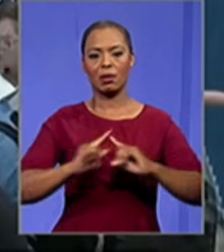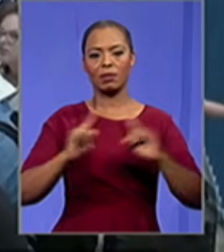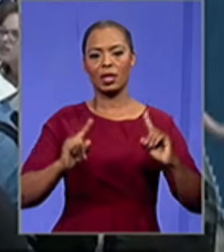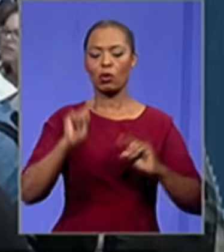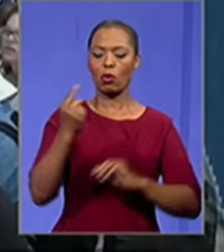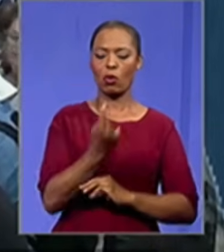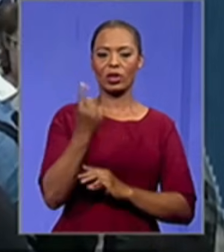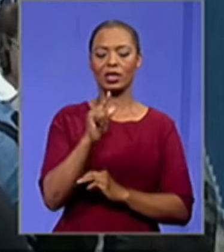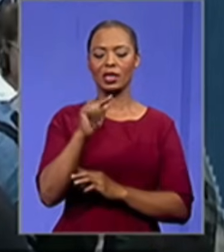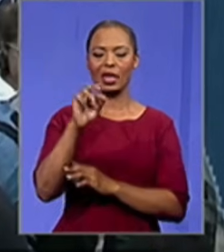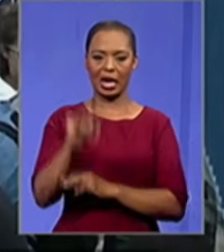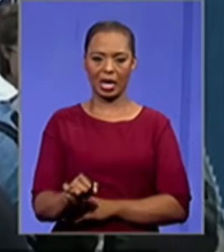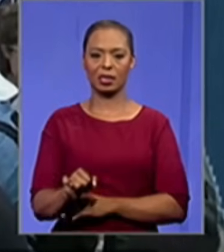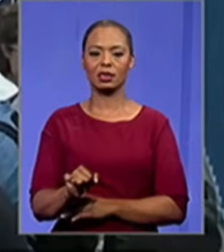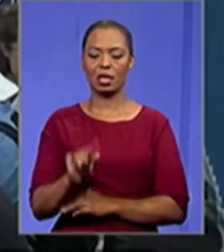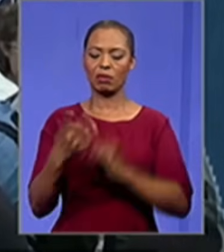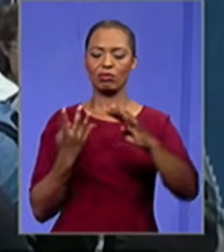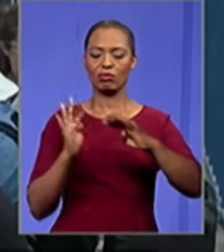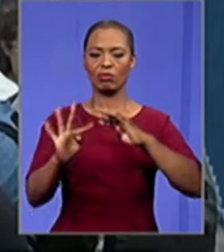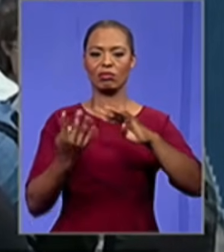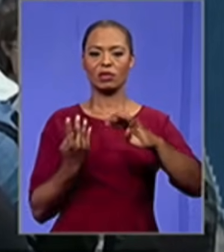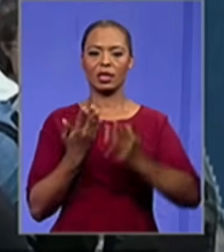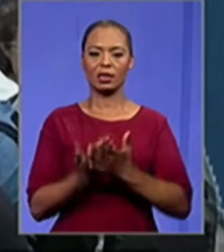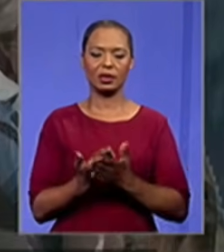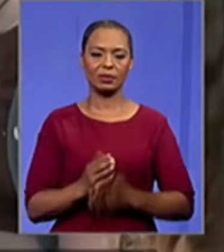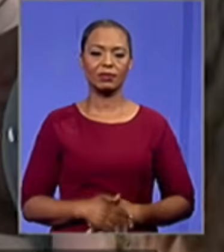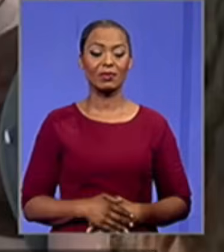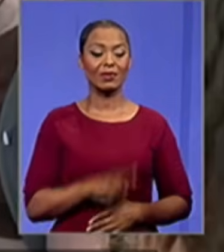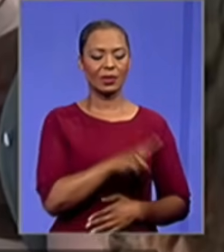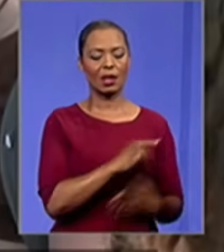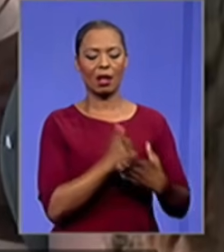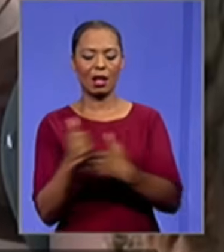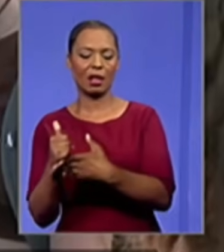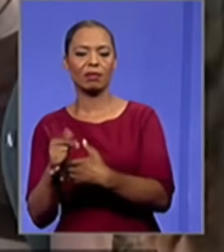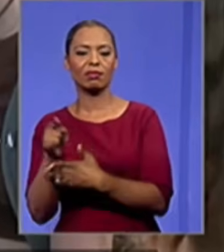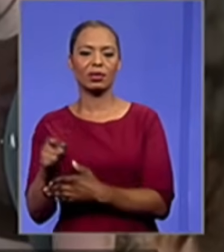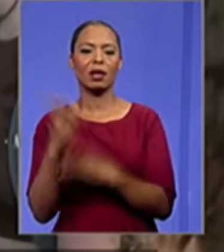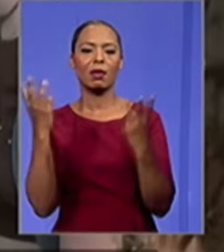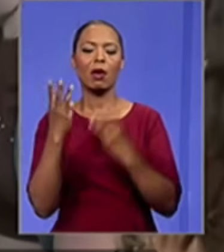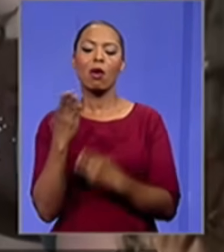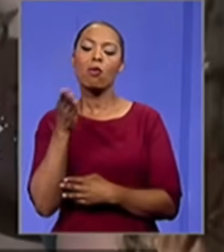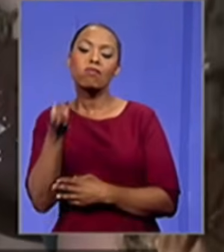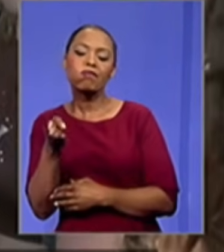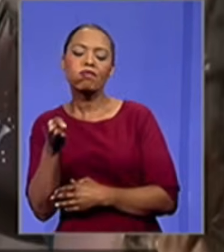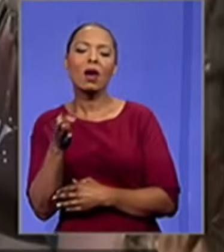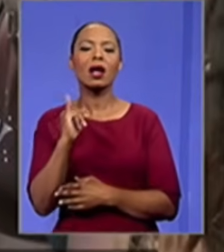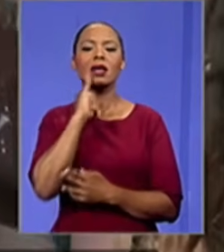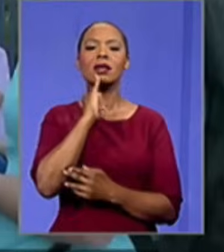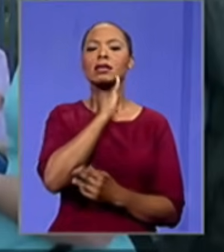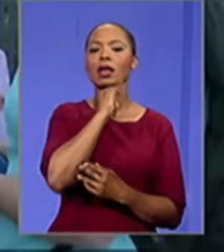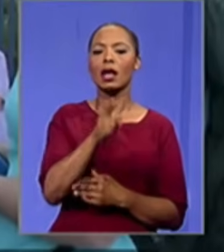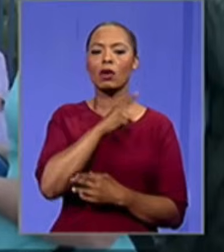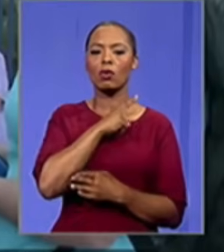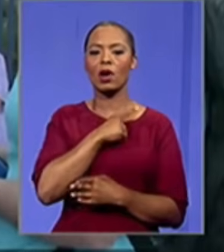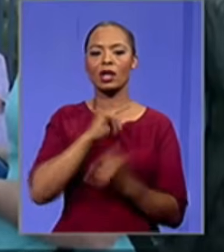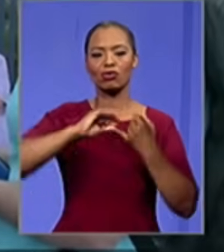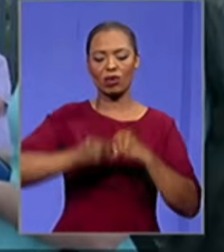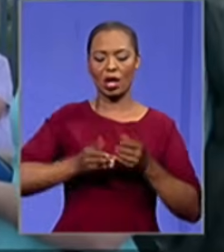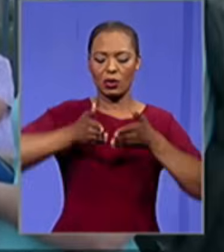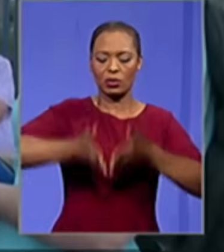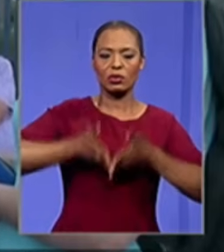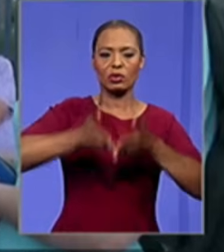crossing. Go le bjalo naga ya Amerika e thuša badudi ba naga yeo bao ba šaretšego ka Israele go tšwa ka nageng yeo ka go šomiša mollwane wa lewatle la ka